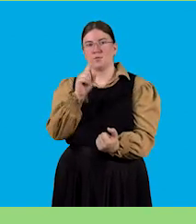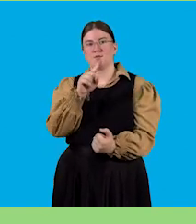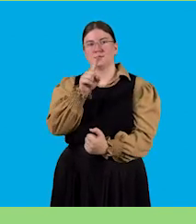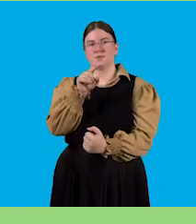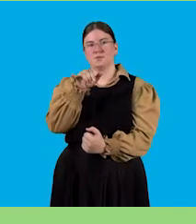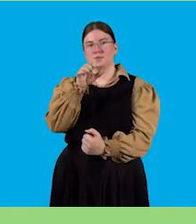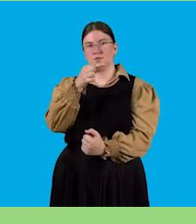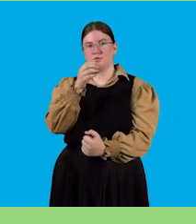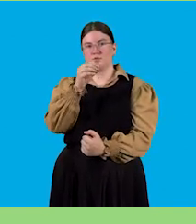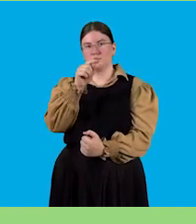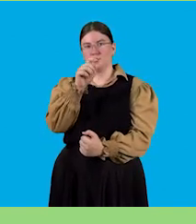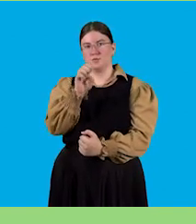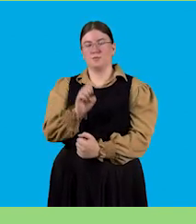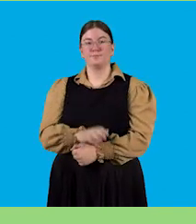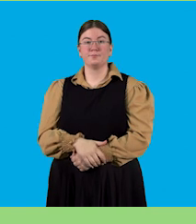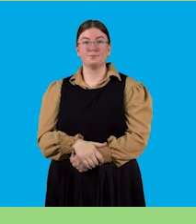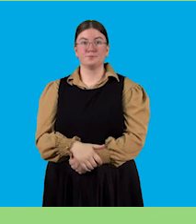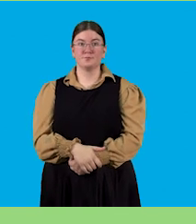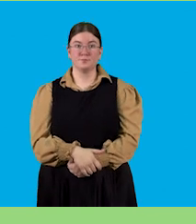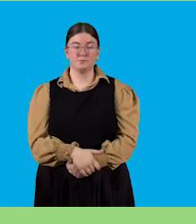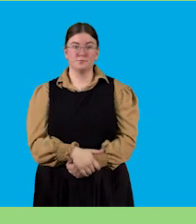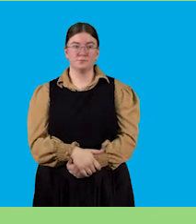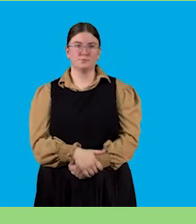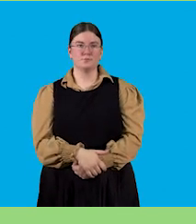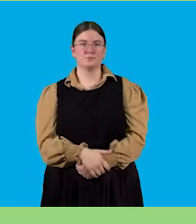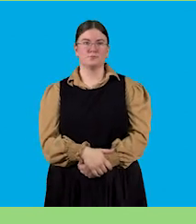is now called a zygote.